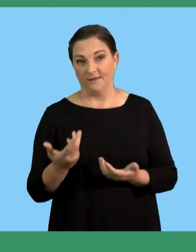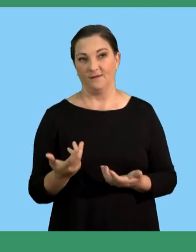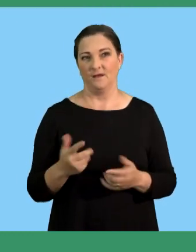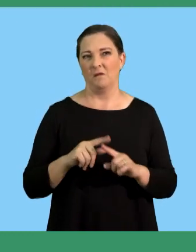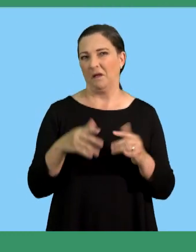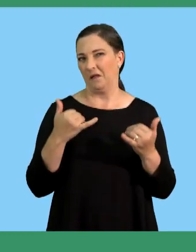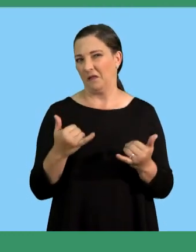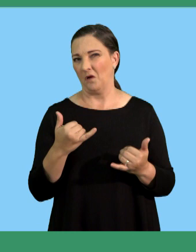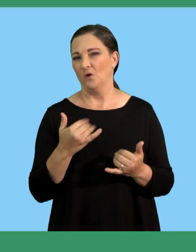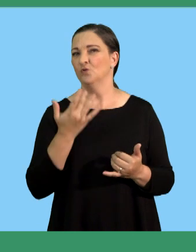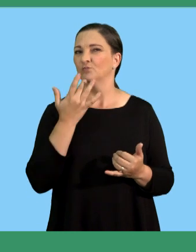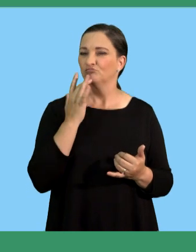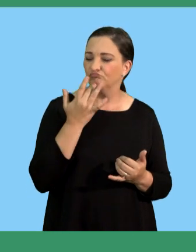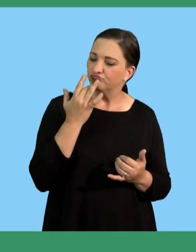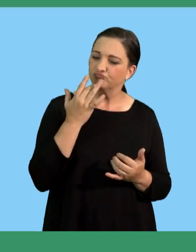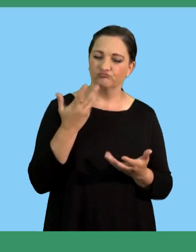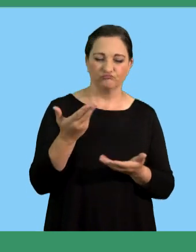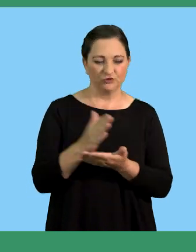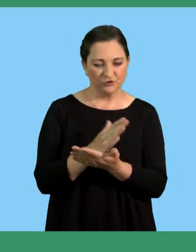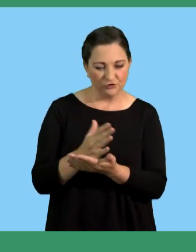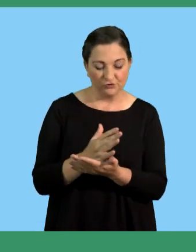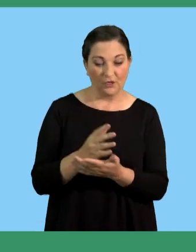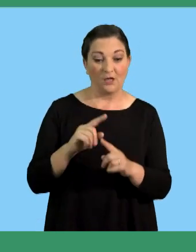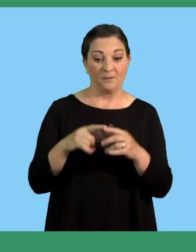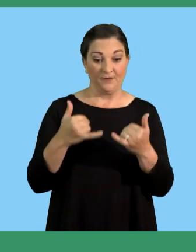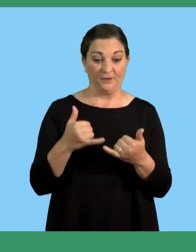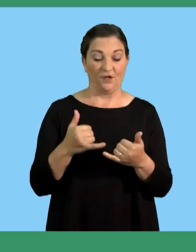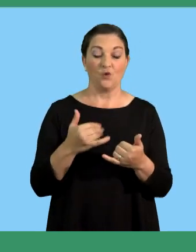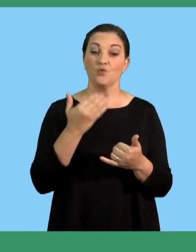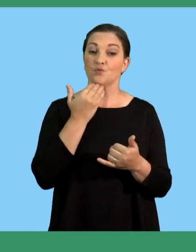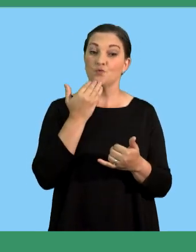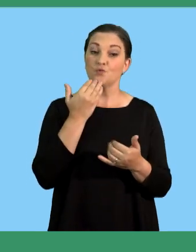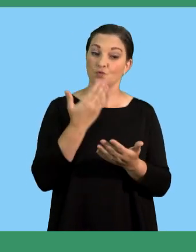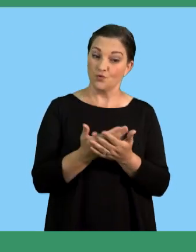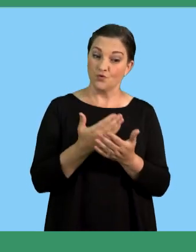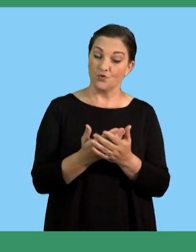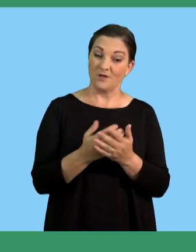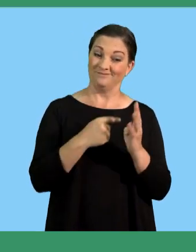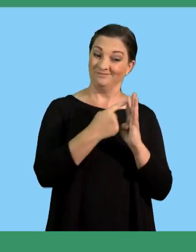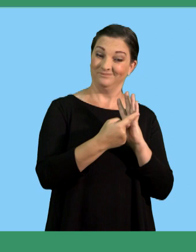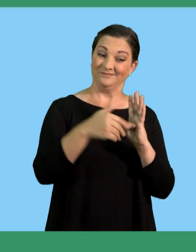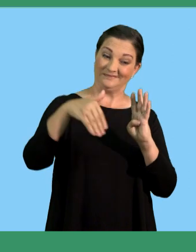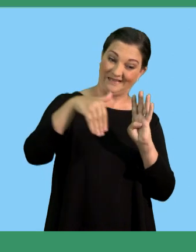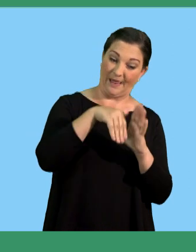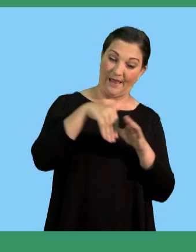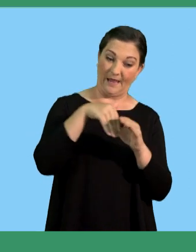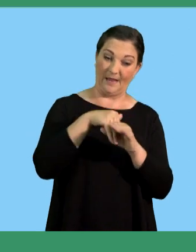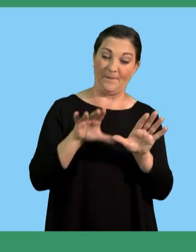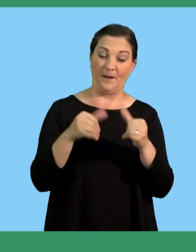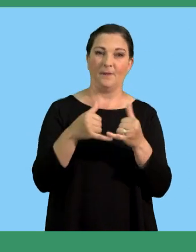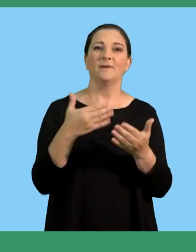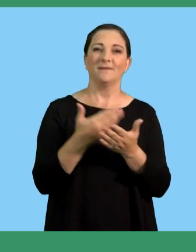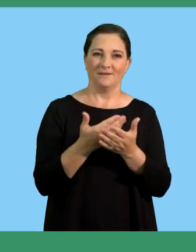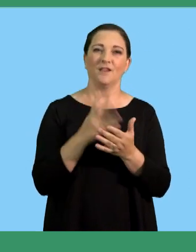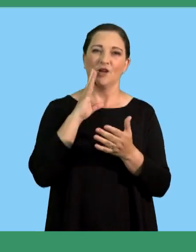into preference shares. Now, shareholders receive a fixed rate of return, meaning their dividends becomes fixed. If the agreement is to